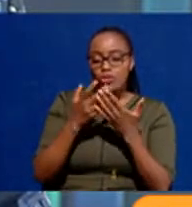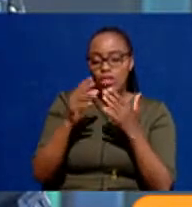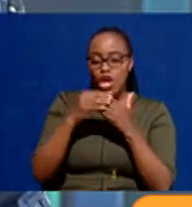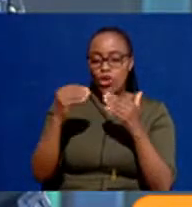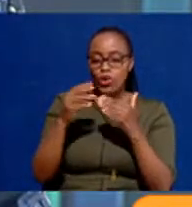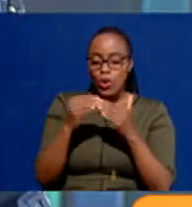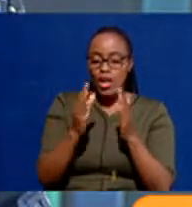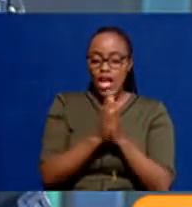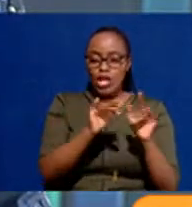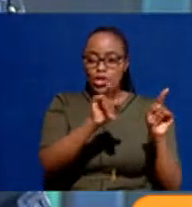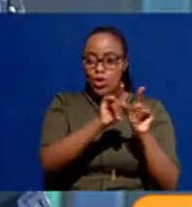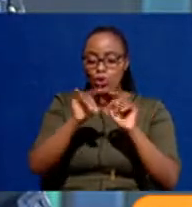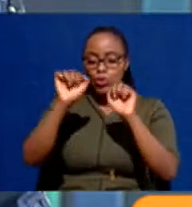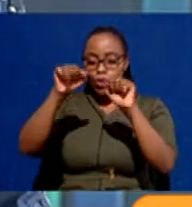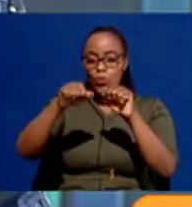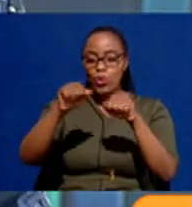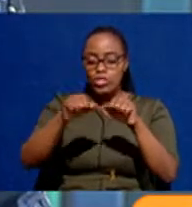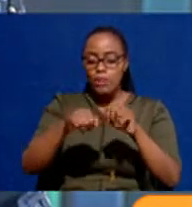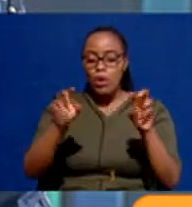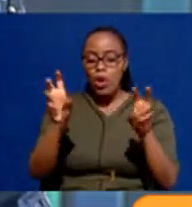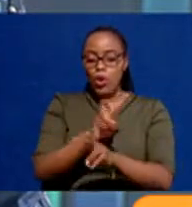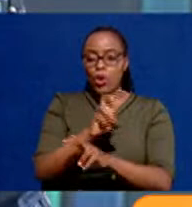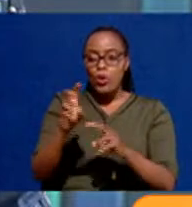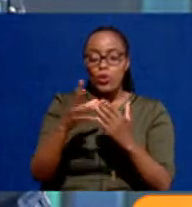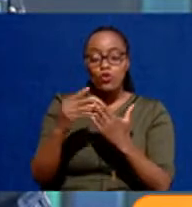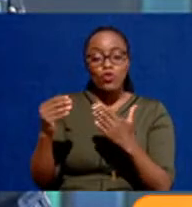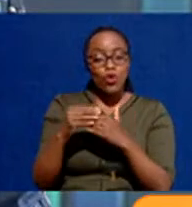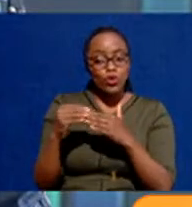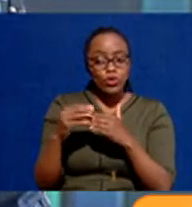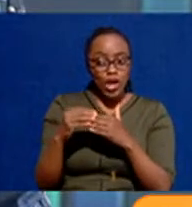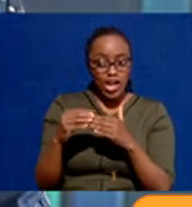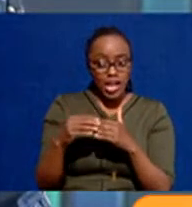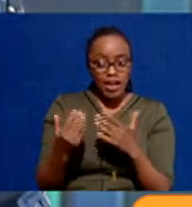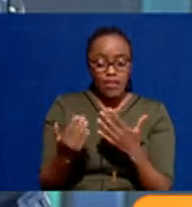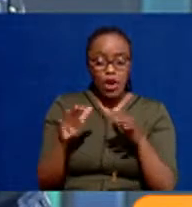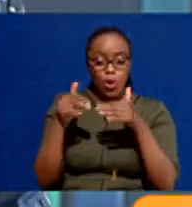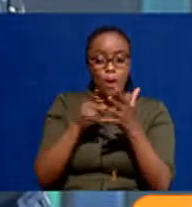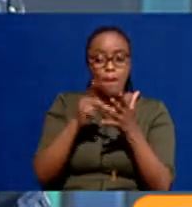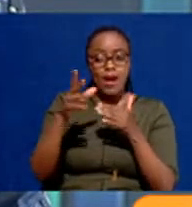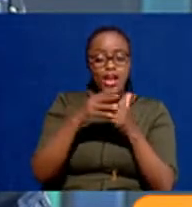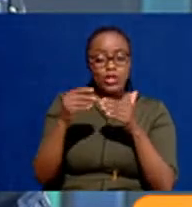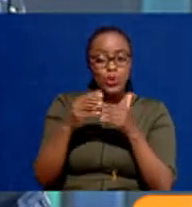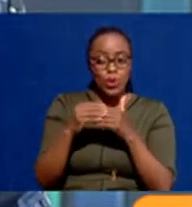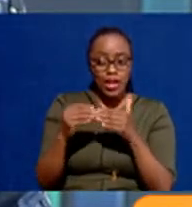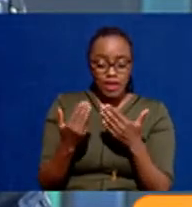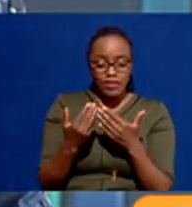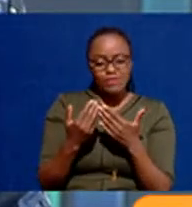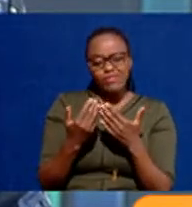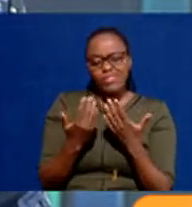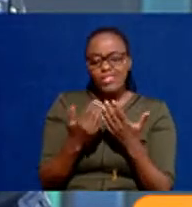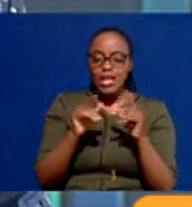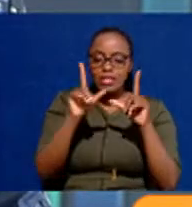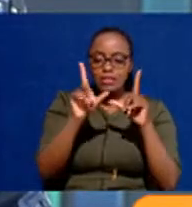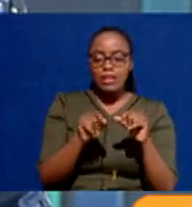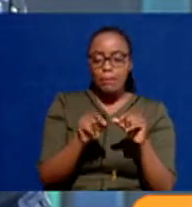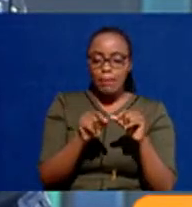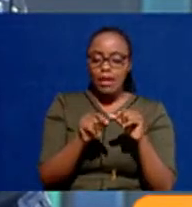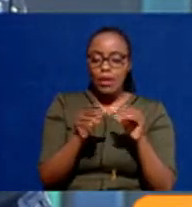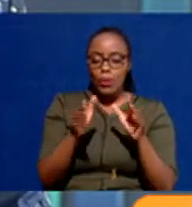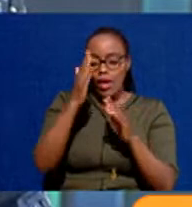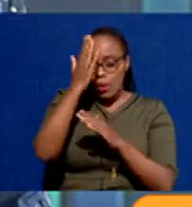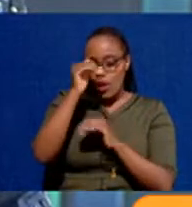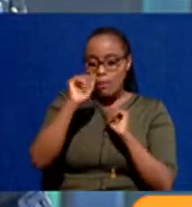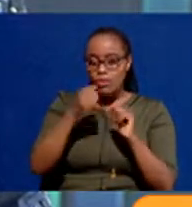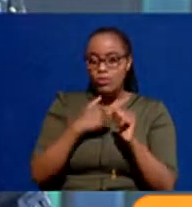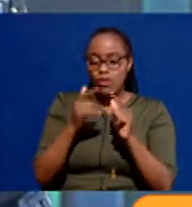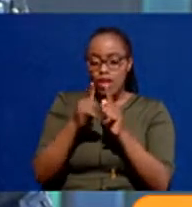able to, look for dollars or buy dollars at a reasonable rate, because we have the